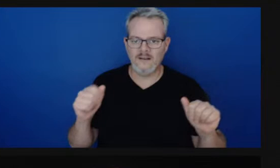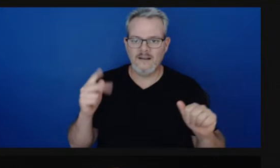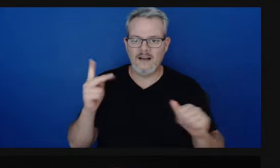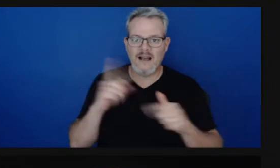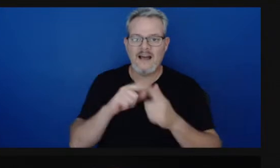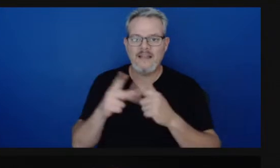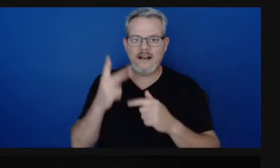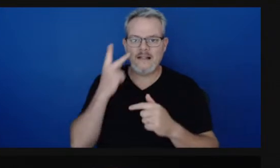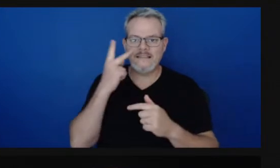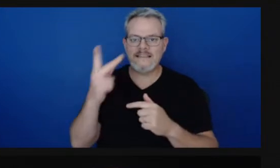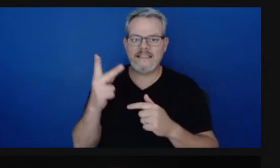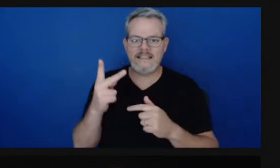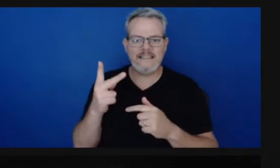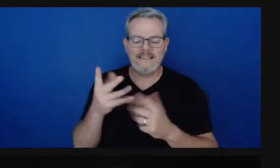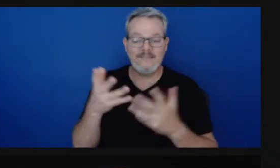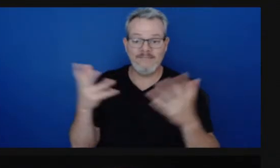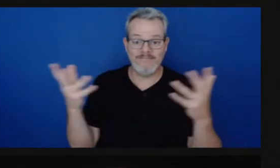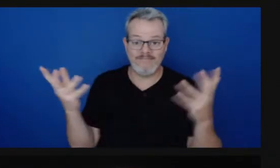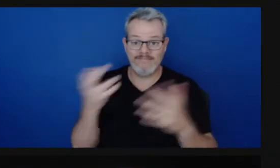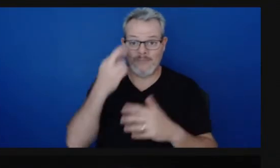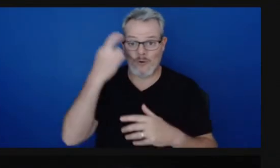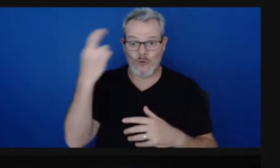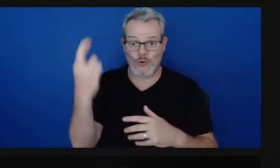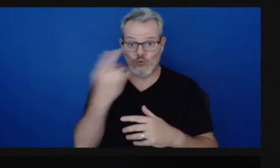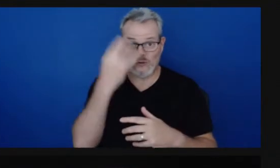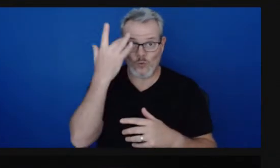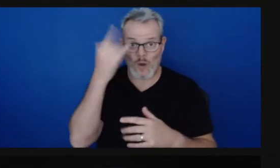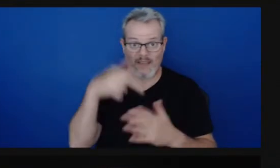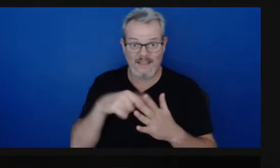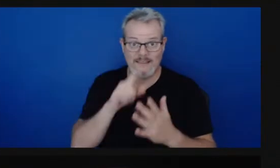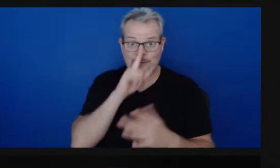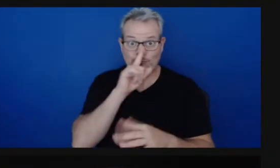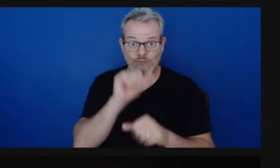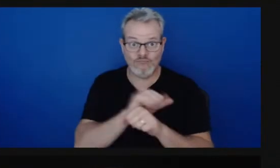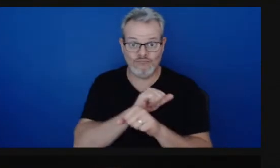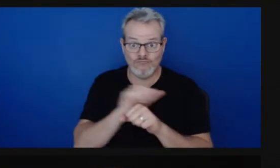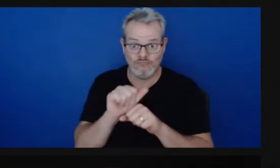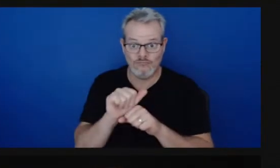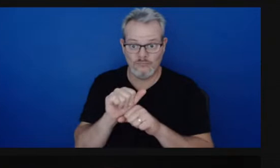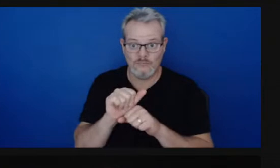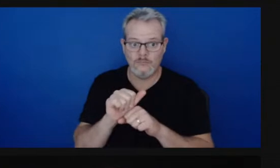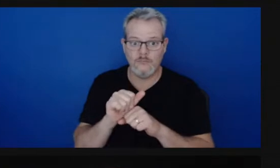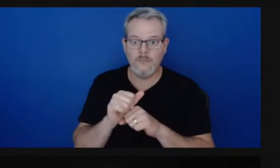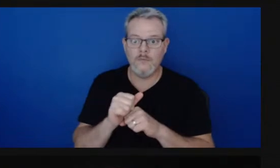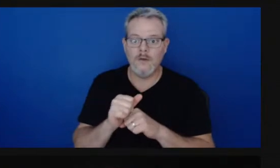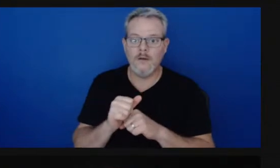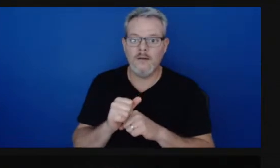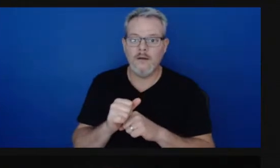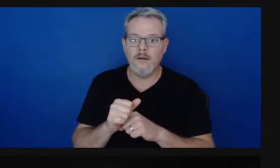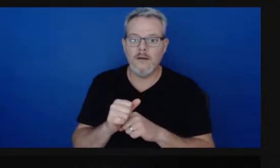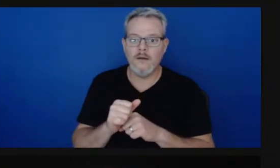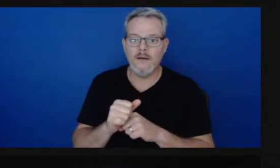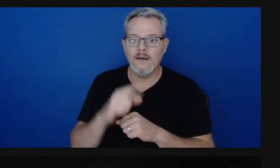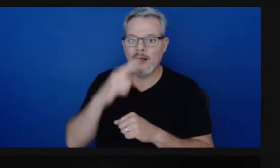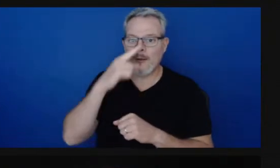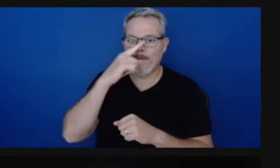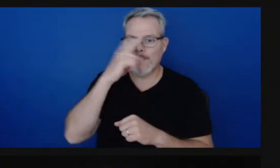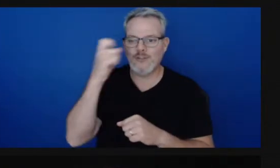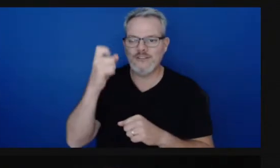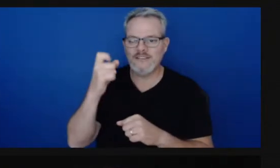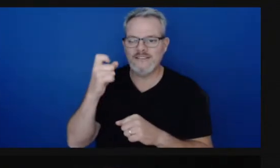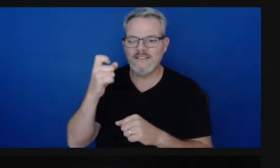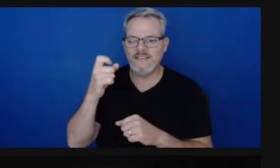the punchline, the reason this is believed to be true, proposed in that paper, is that they're tapping different